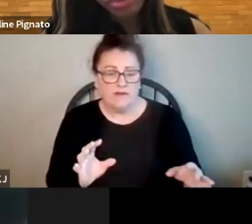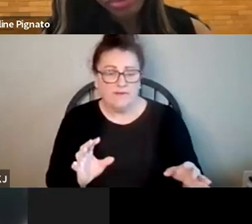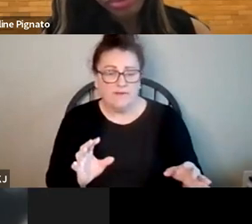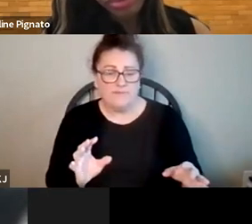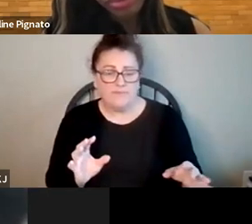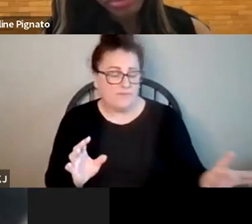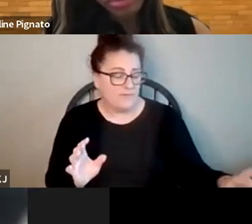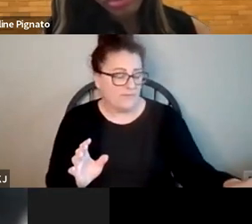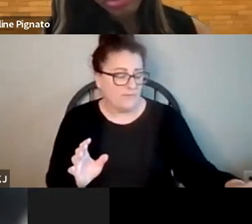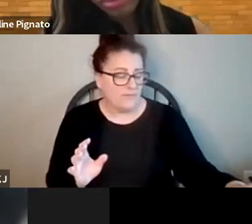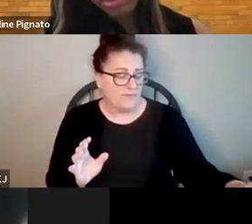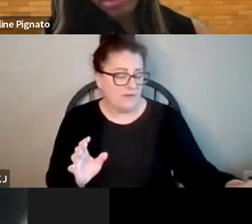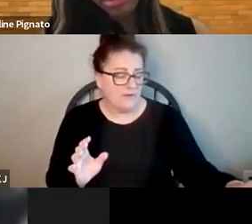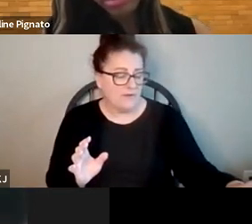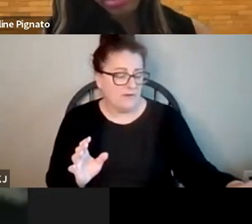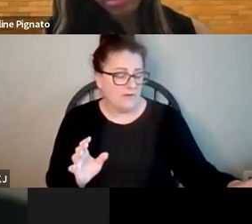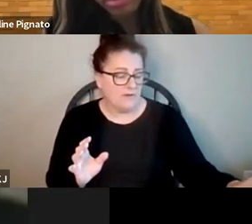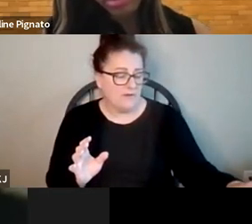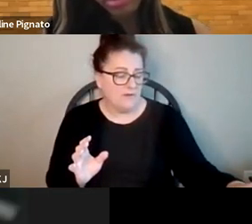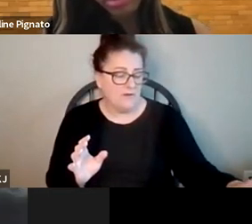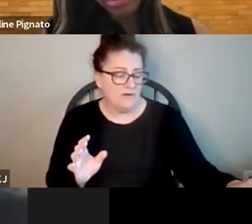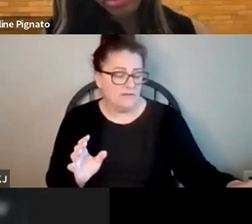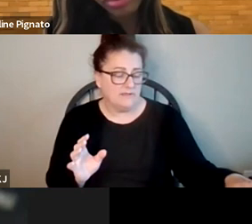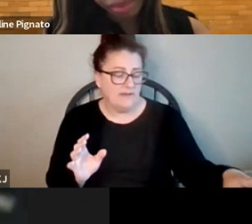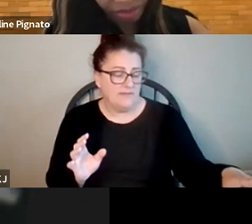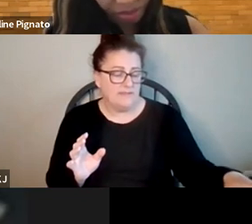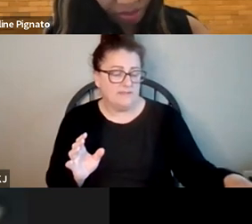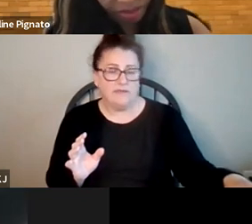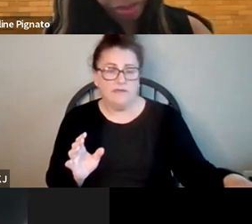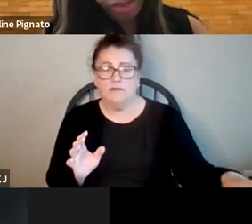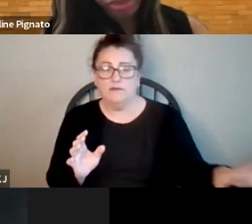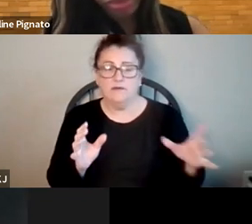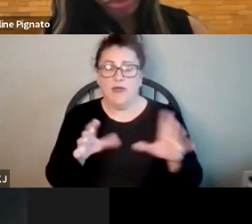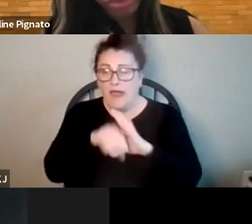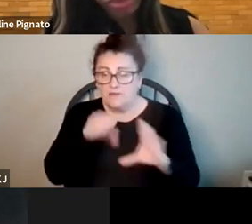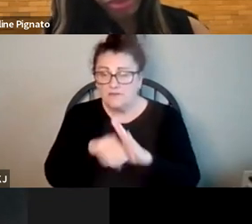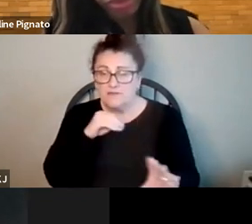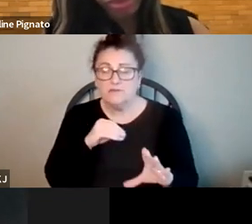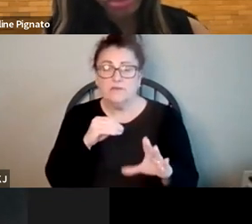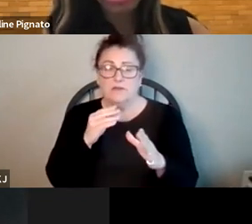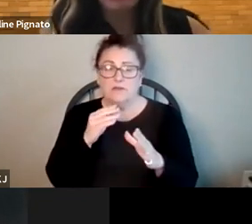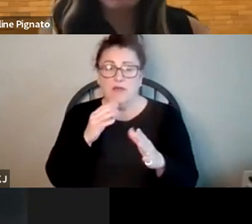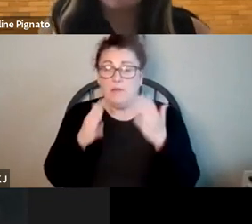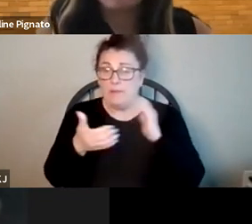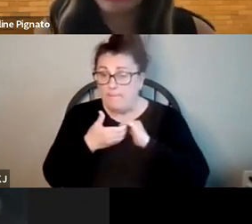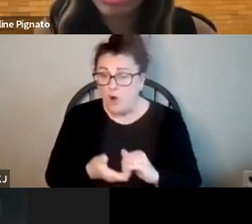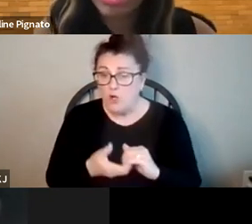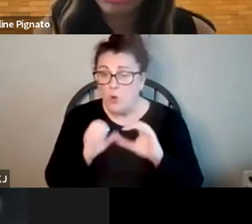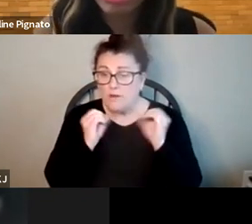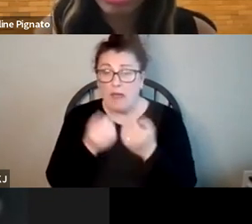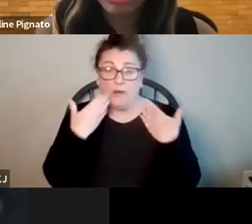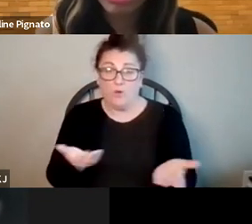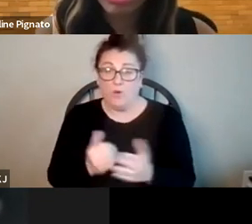low. And even with these low numbers, a lot of it is external to some degree. They might be partner organizations, but I don't